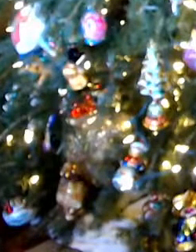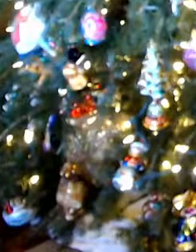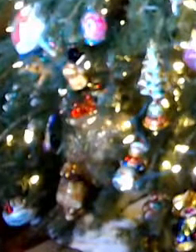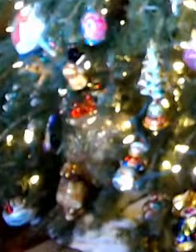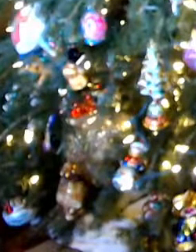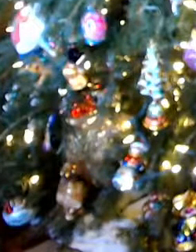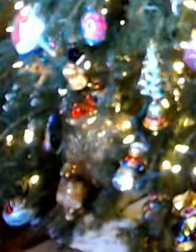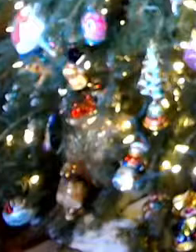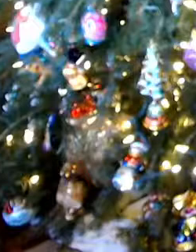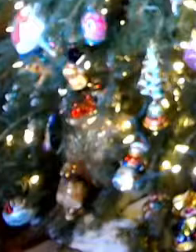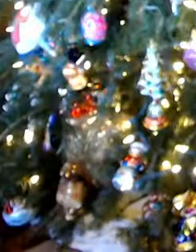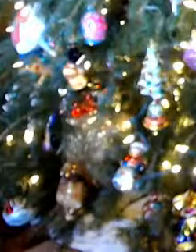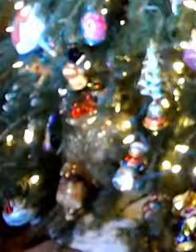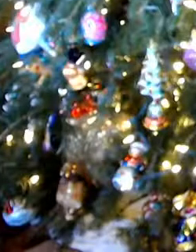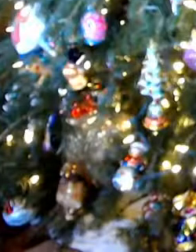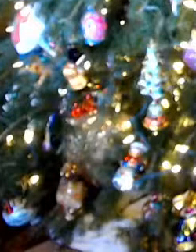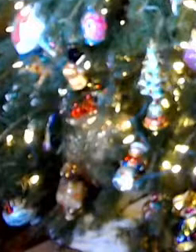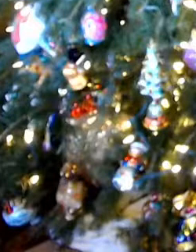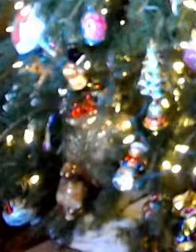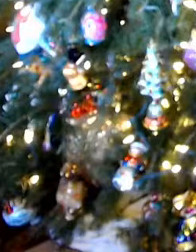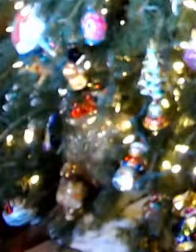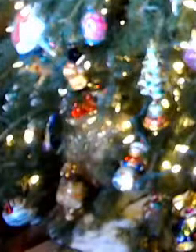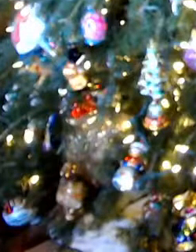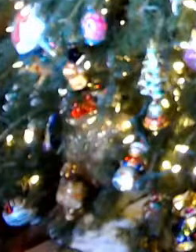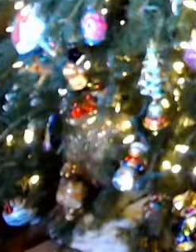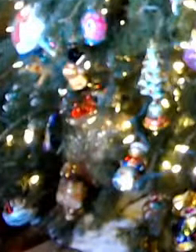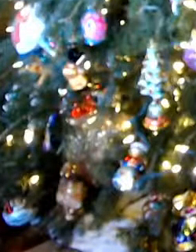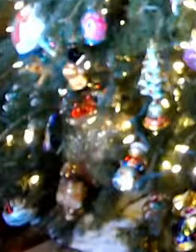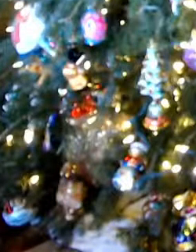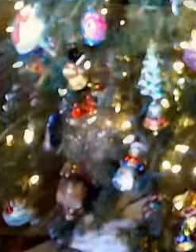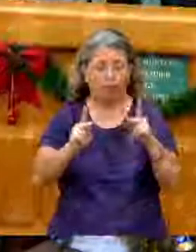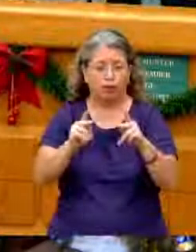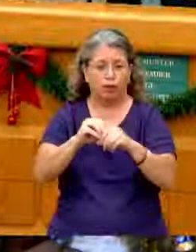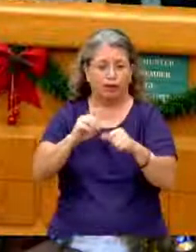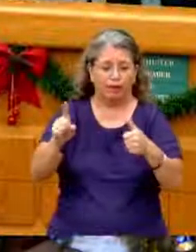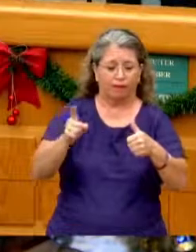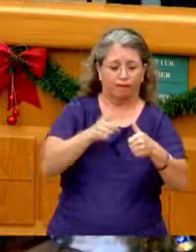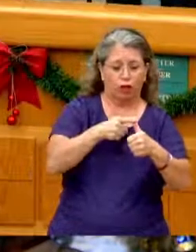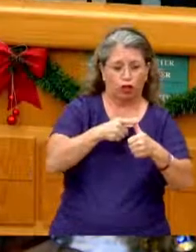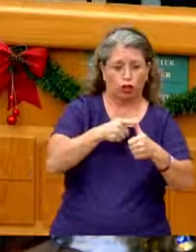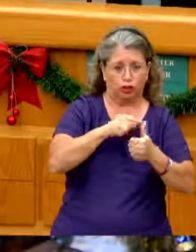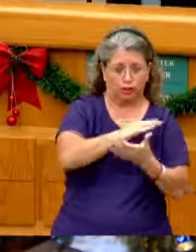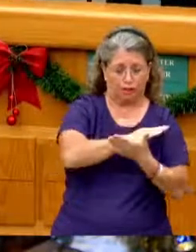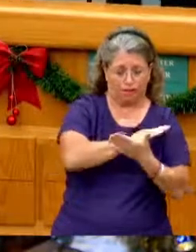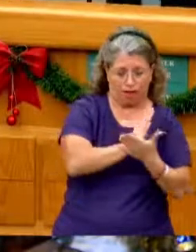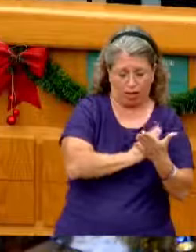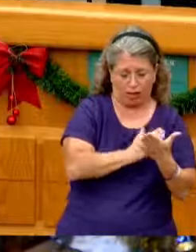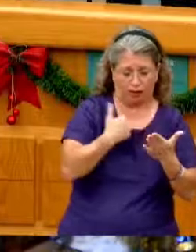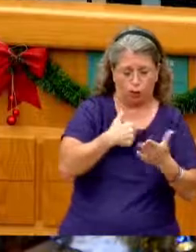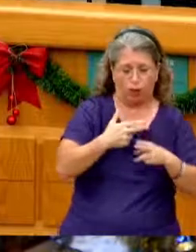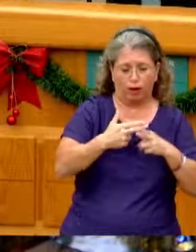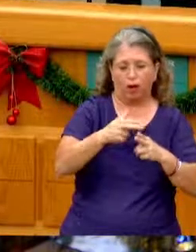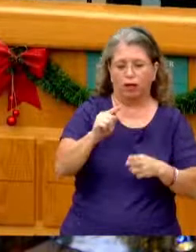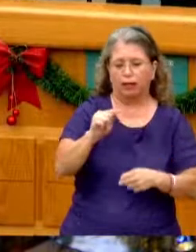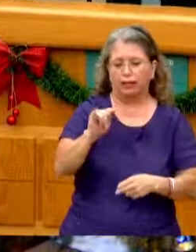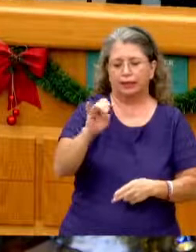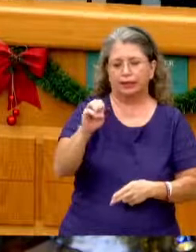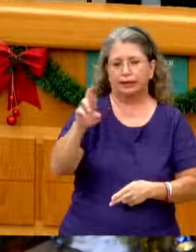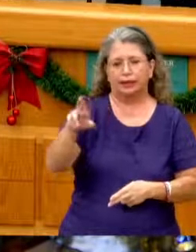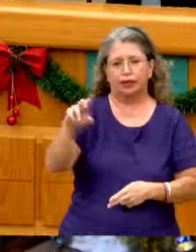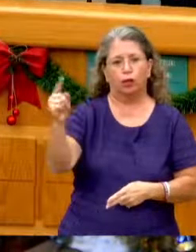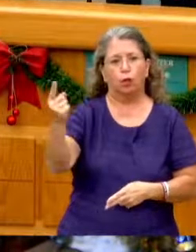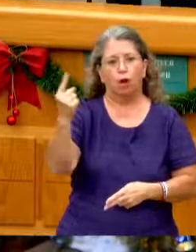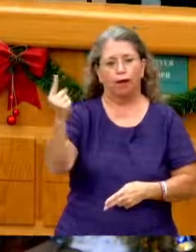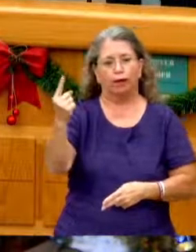over 500 people in the first phase, which we call the Tier 1A phase from the state of Texas